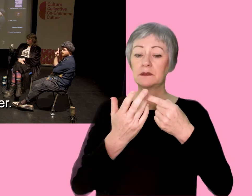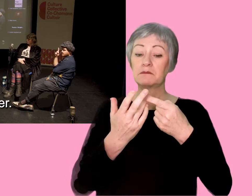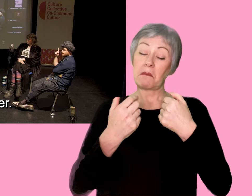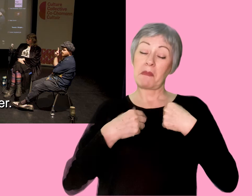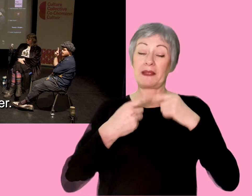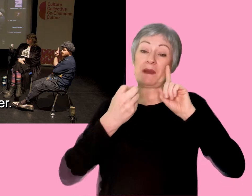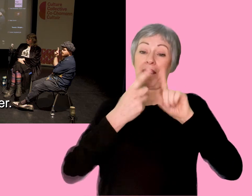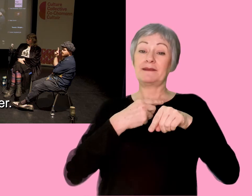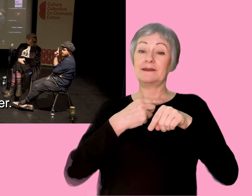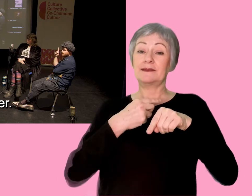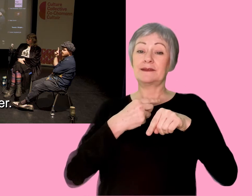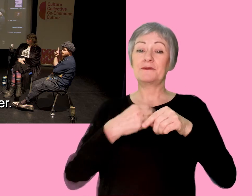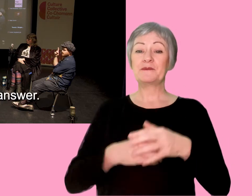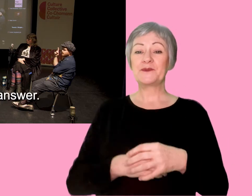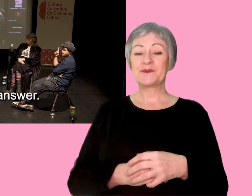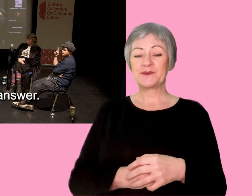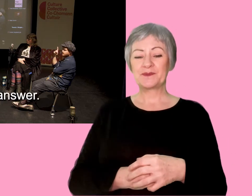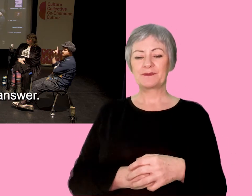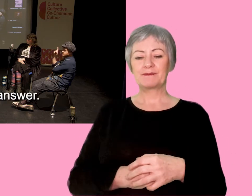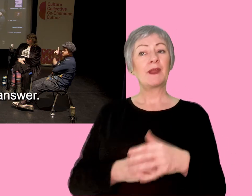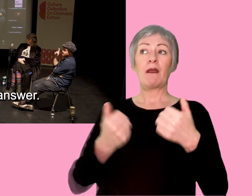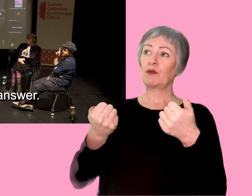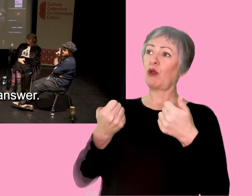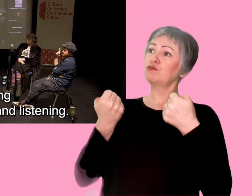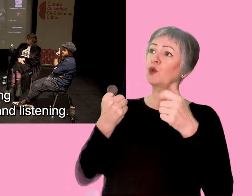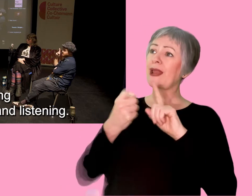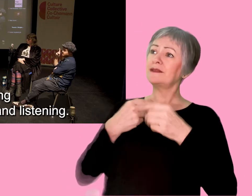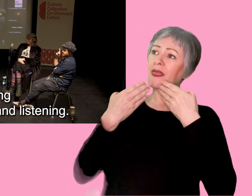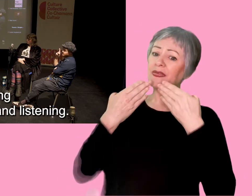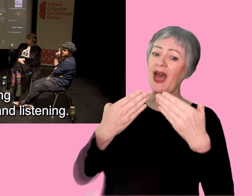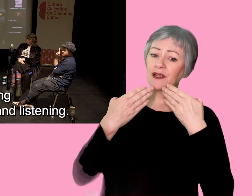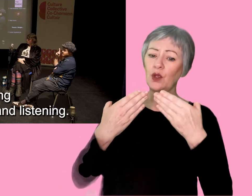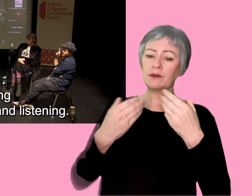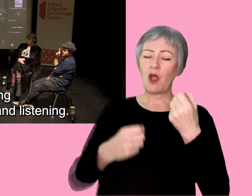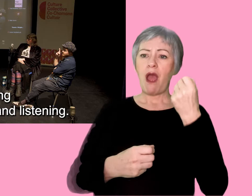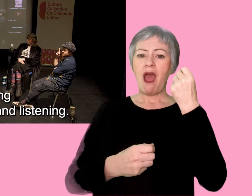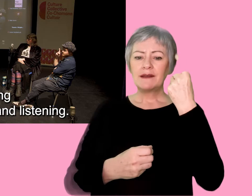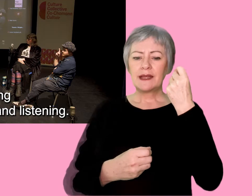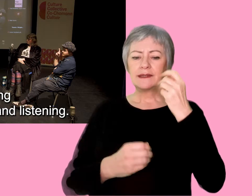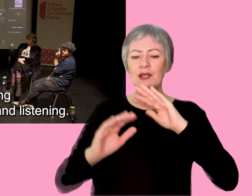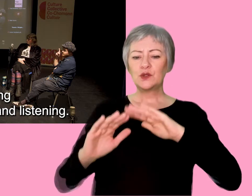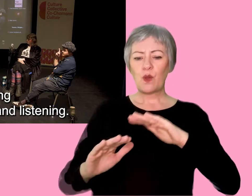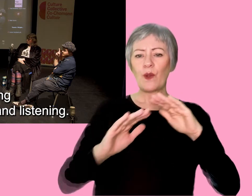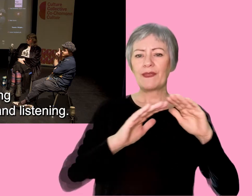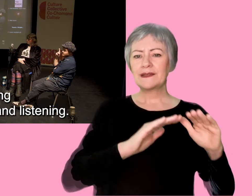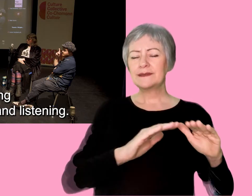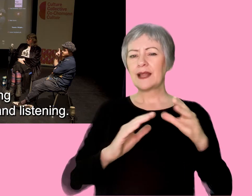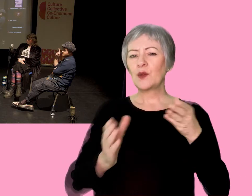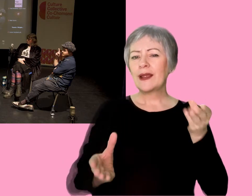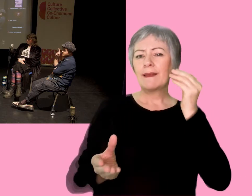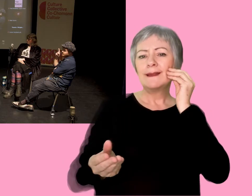that's my answer to that. Yeah, that's a good answer. Thank you. It's like understanding and slowing things down and